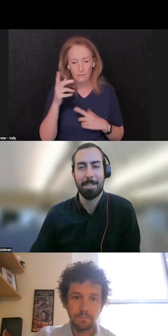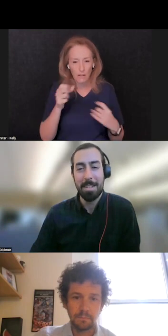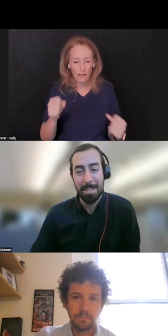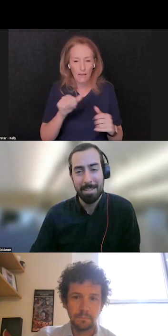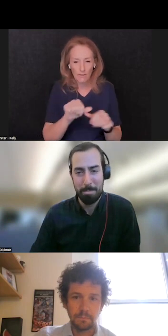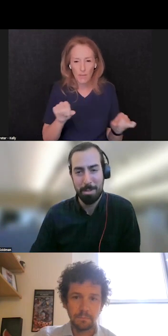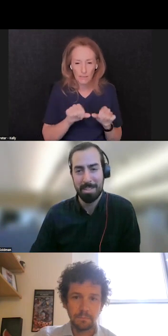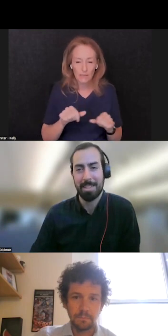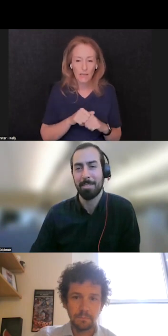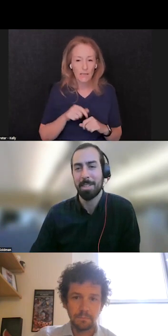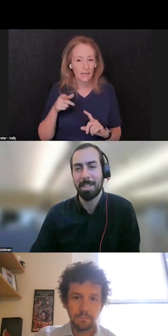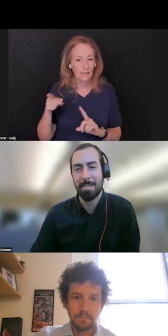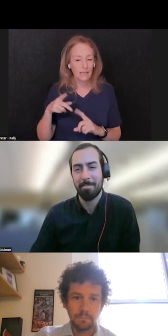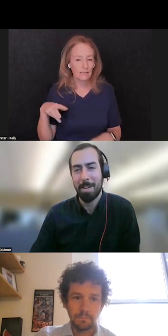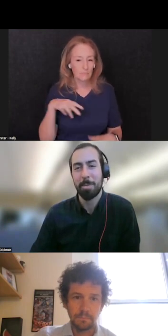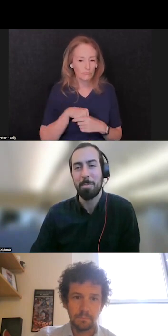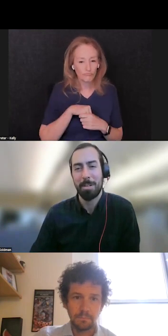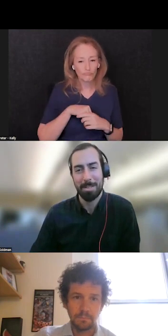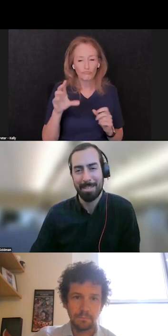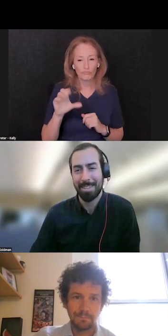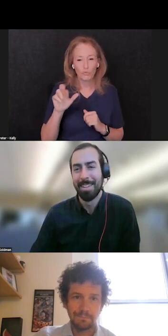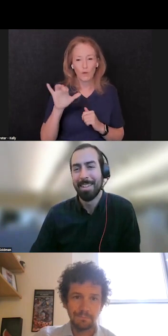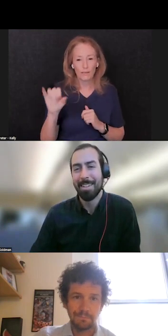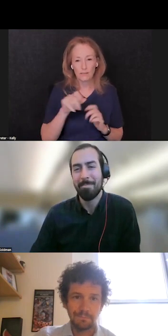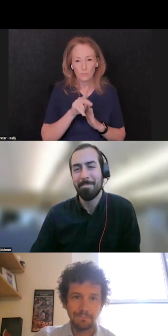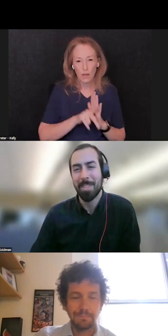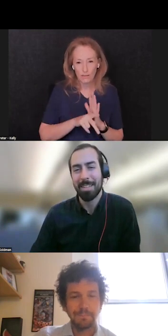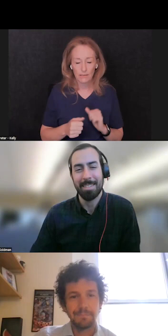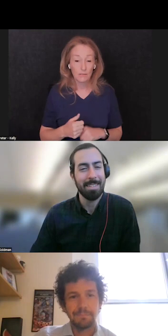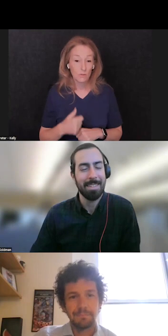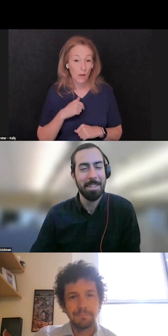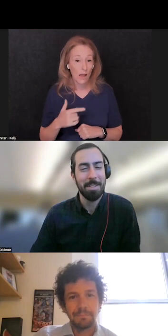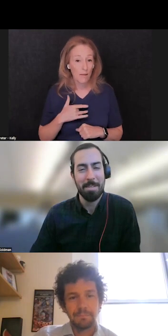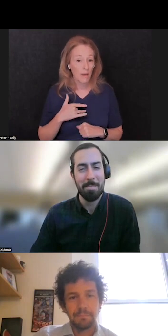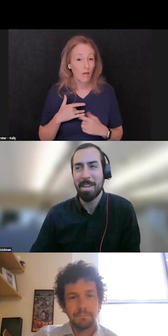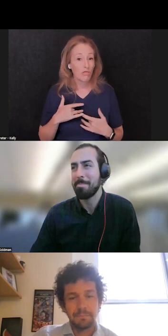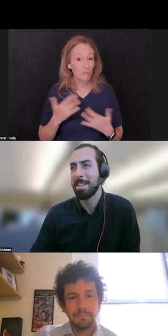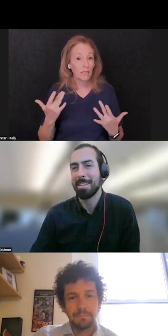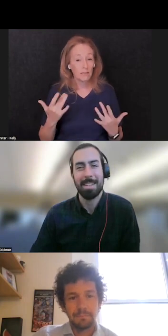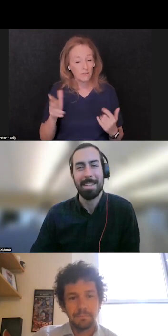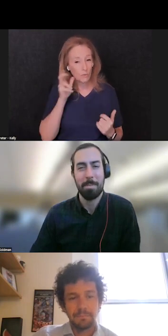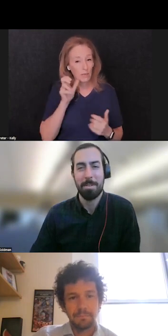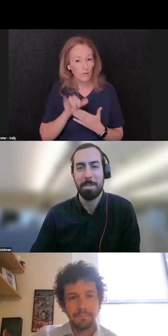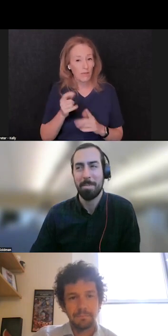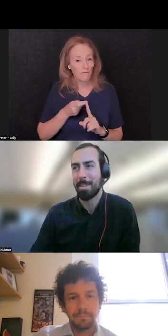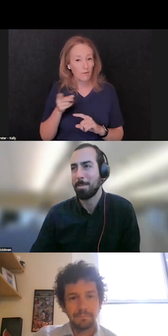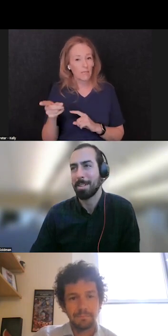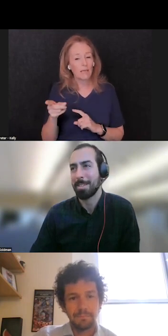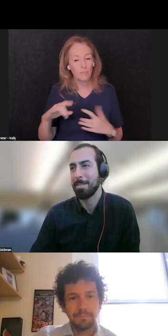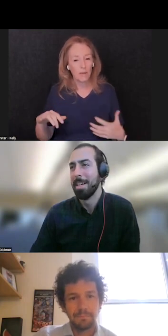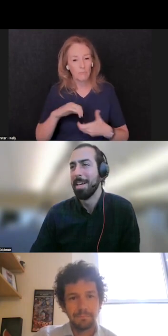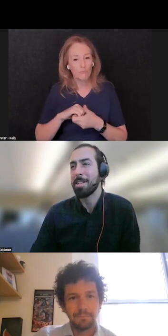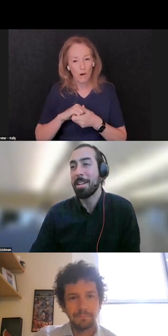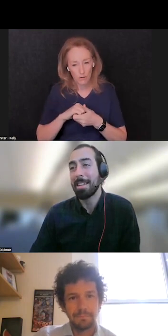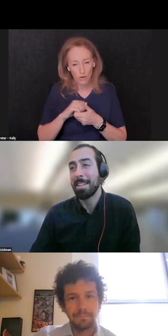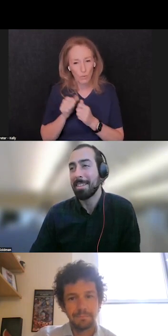studying crisis policy, which I was thrilled to hear that from him and to get to partner with him in this work.